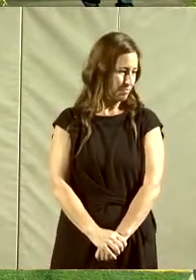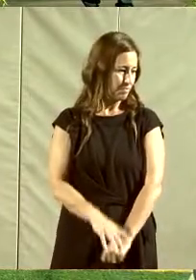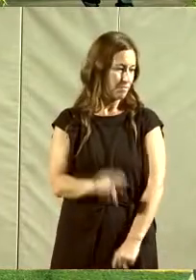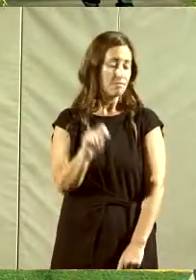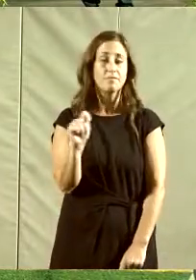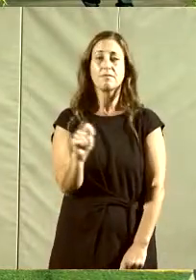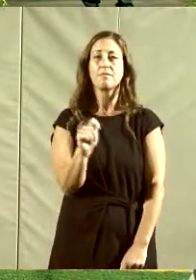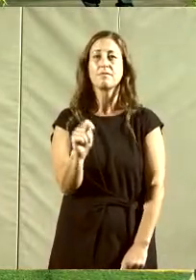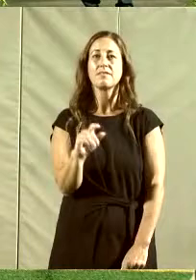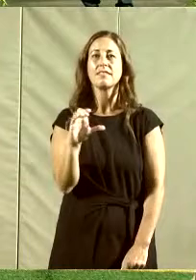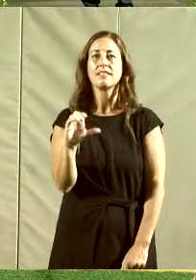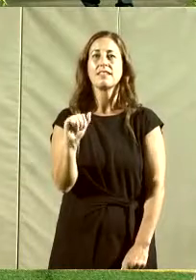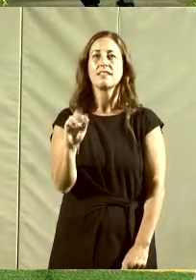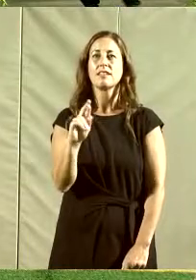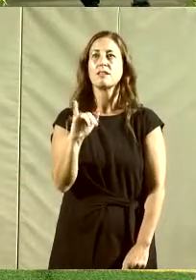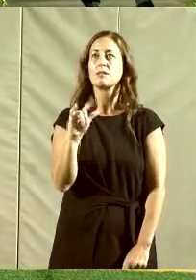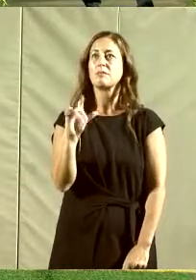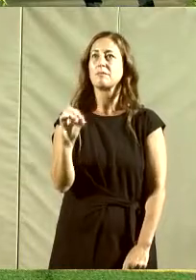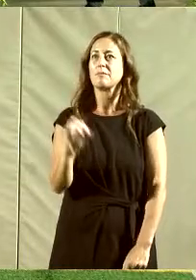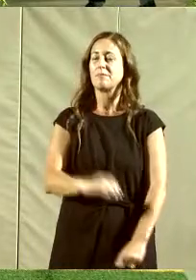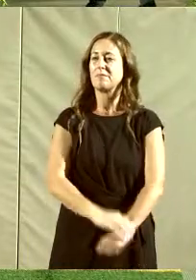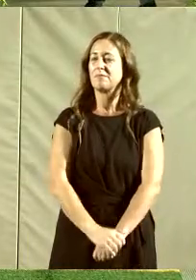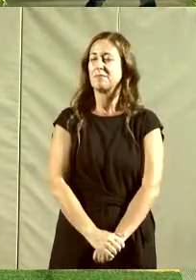Tristan Carrillo.